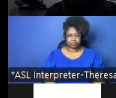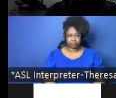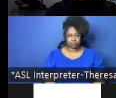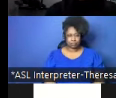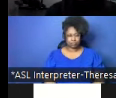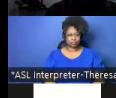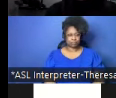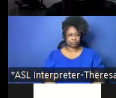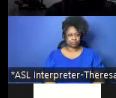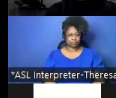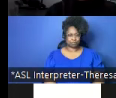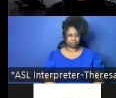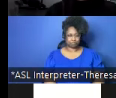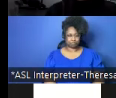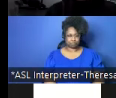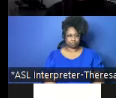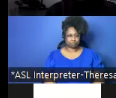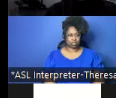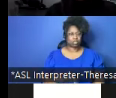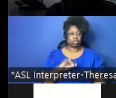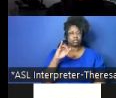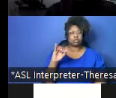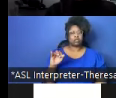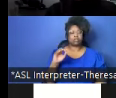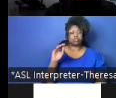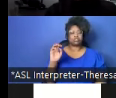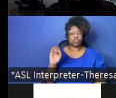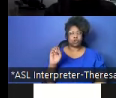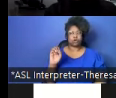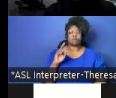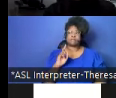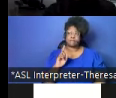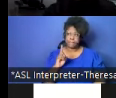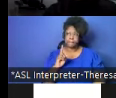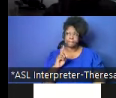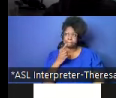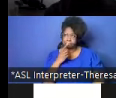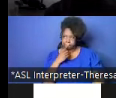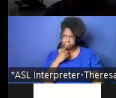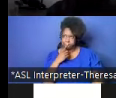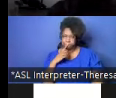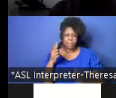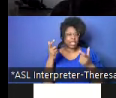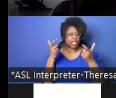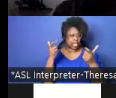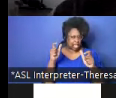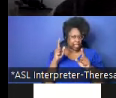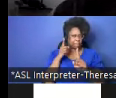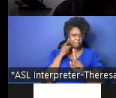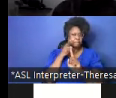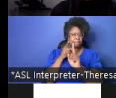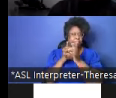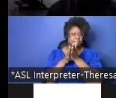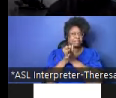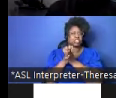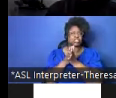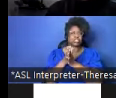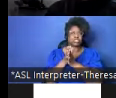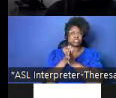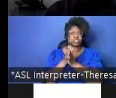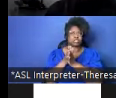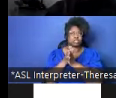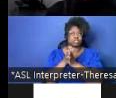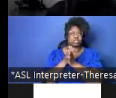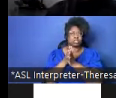Yes, yeah. On the subject of ambitious, something that I didn't see today, there has been